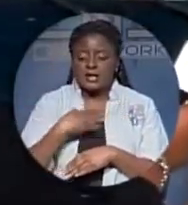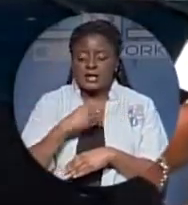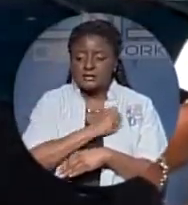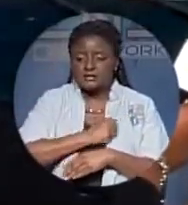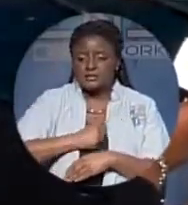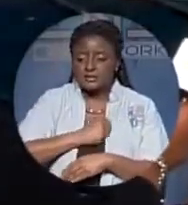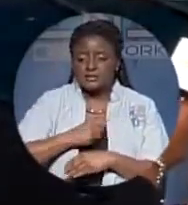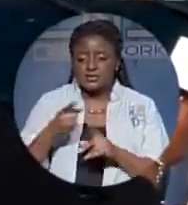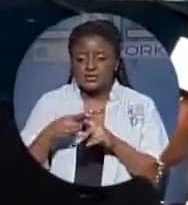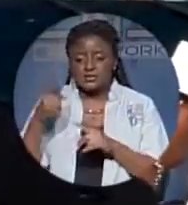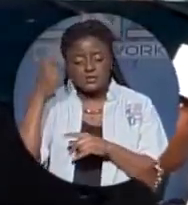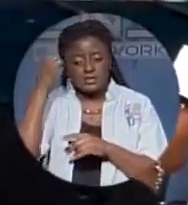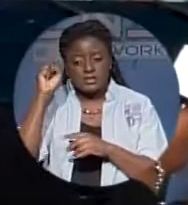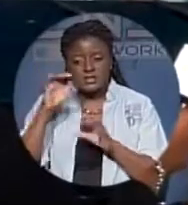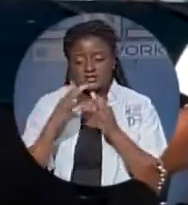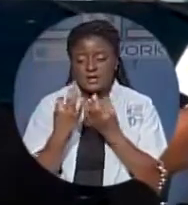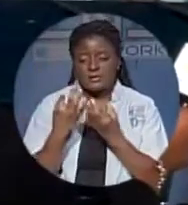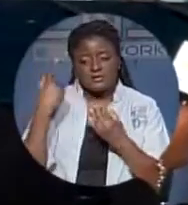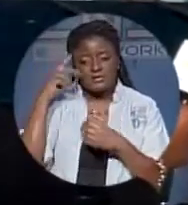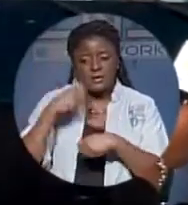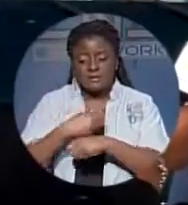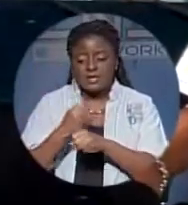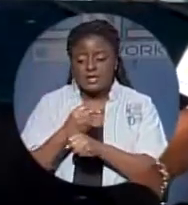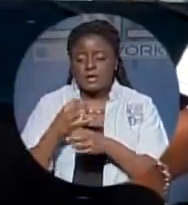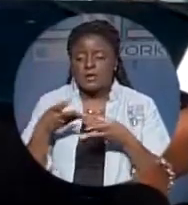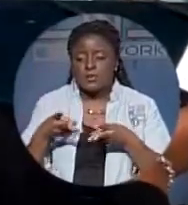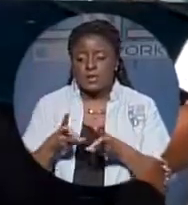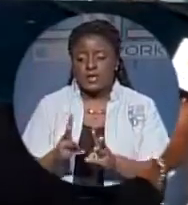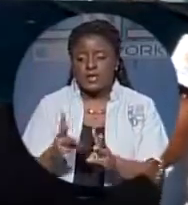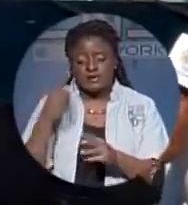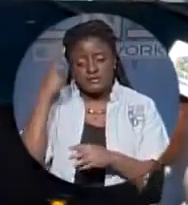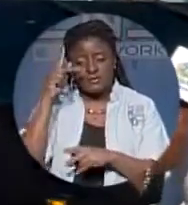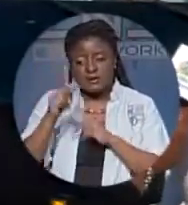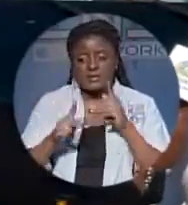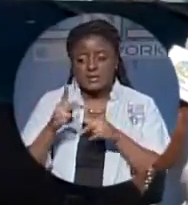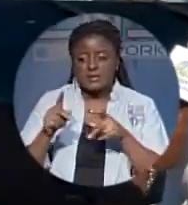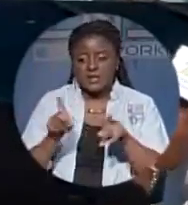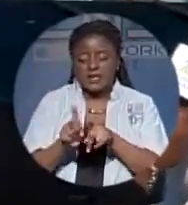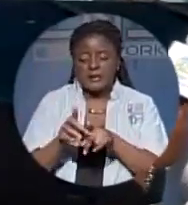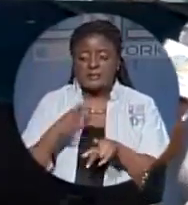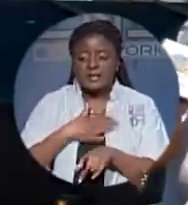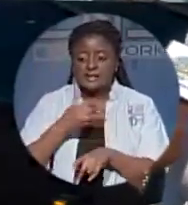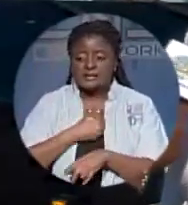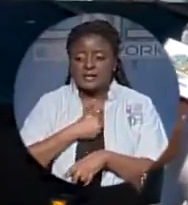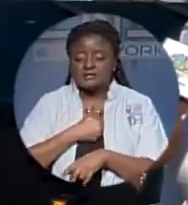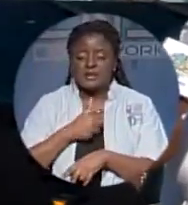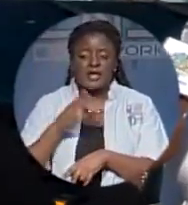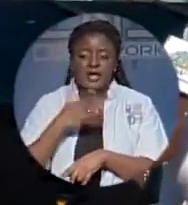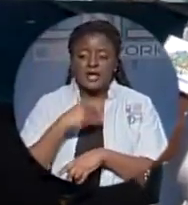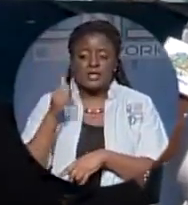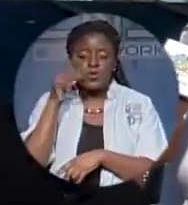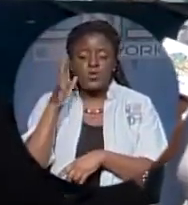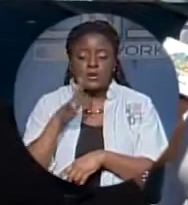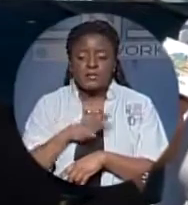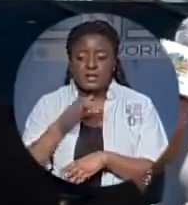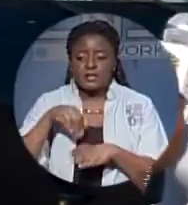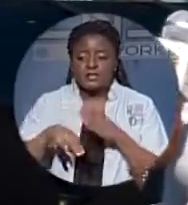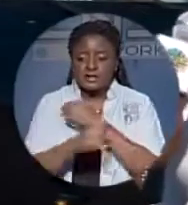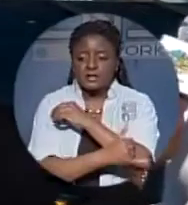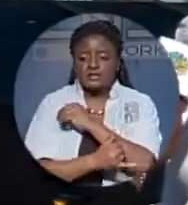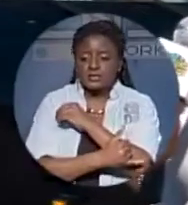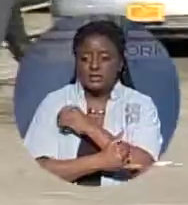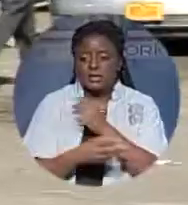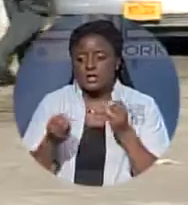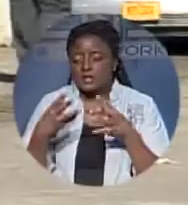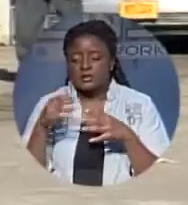for paving the way for people like myself and women in this country. We have quite a bit of women who, this is where they make their money to feed